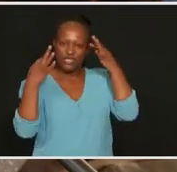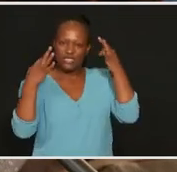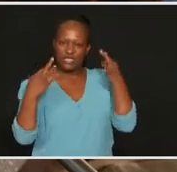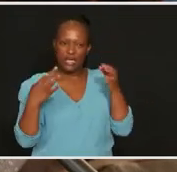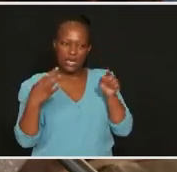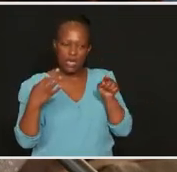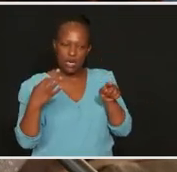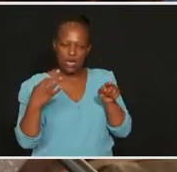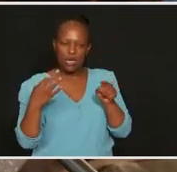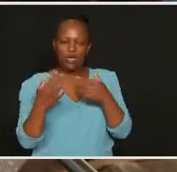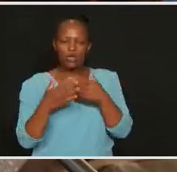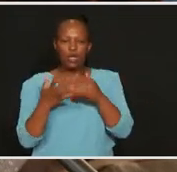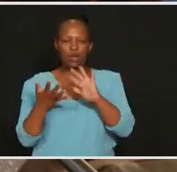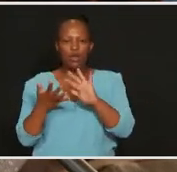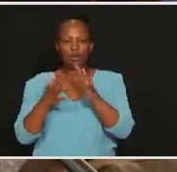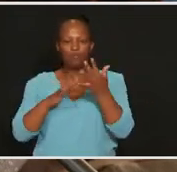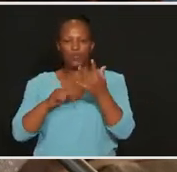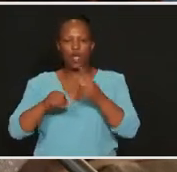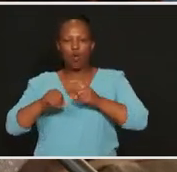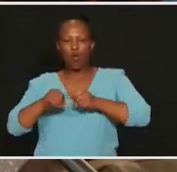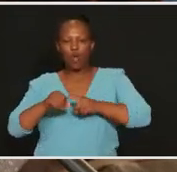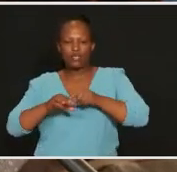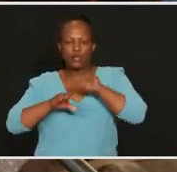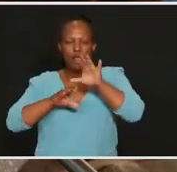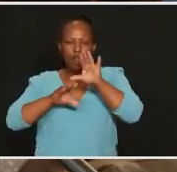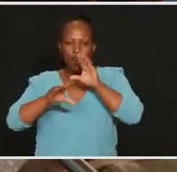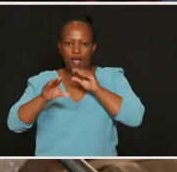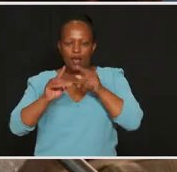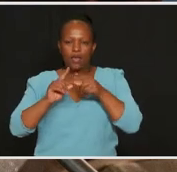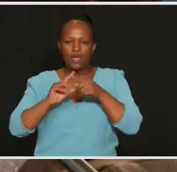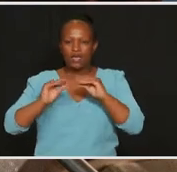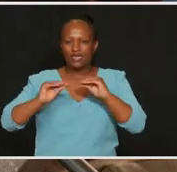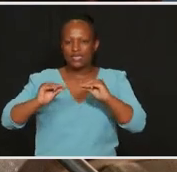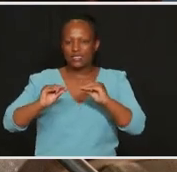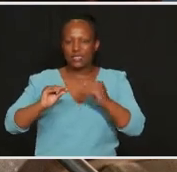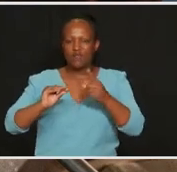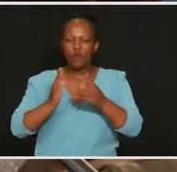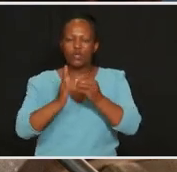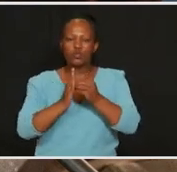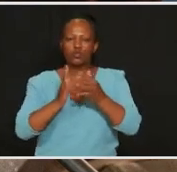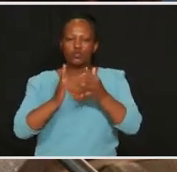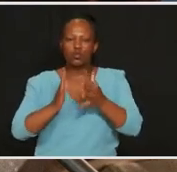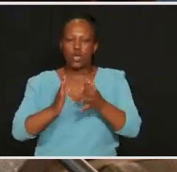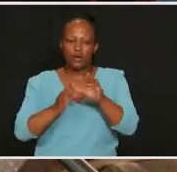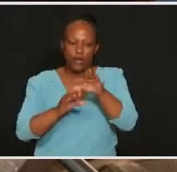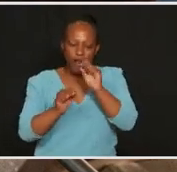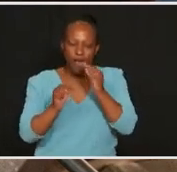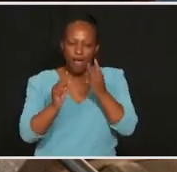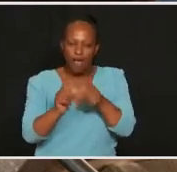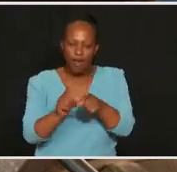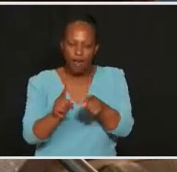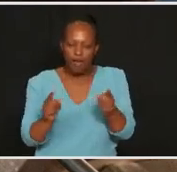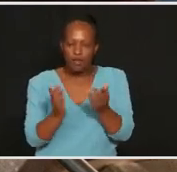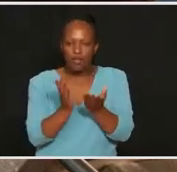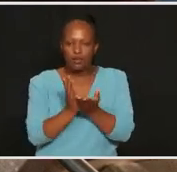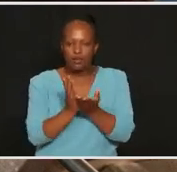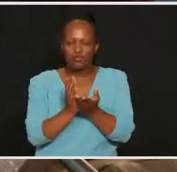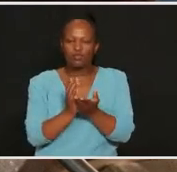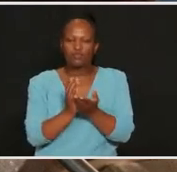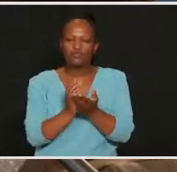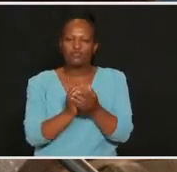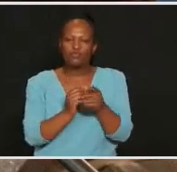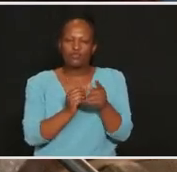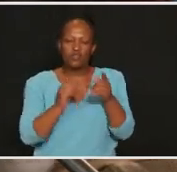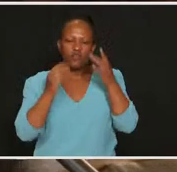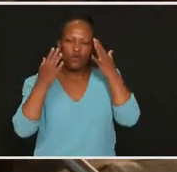compromise the quality learning and teaching of our students and Learners in our schools so therefore when it comes